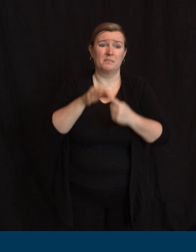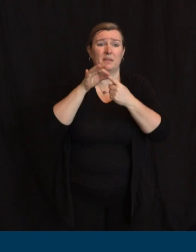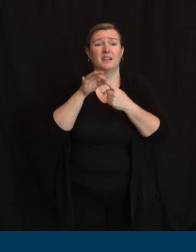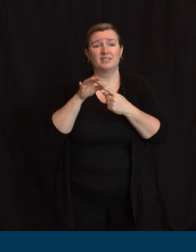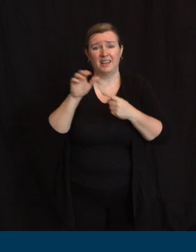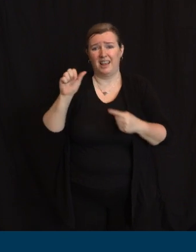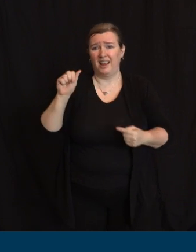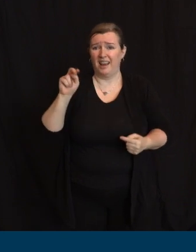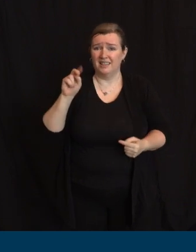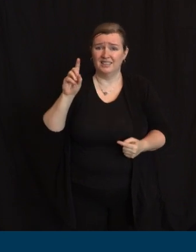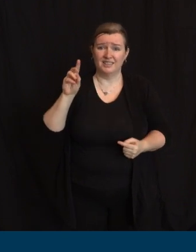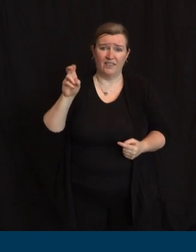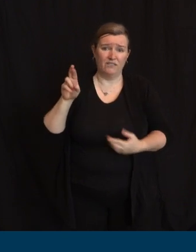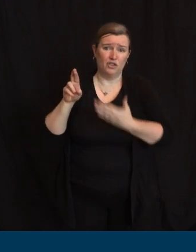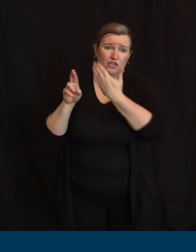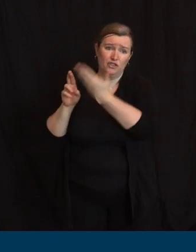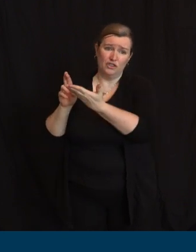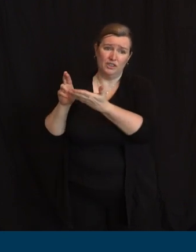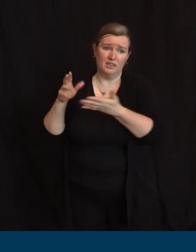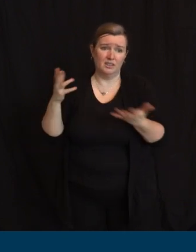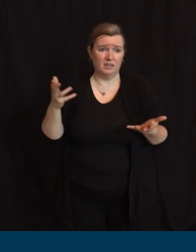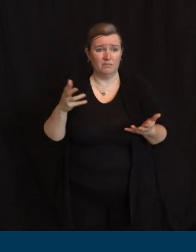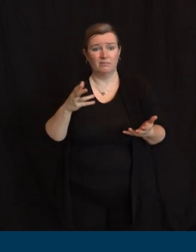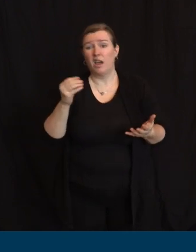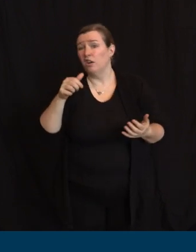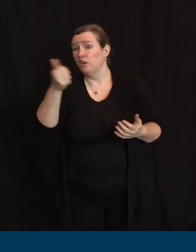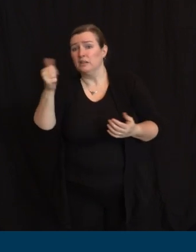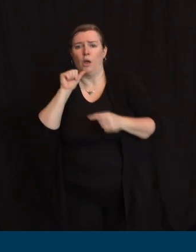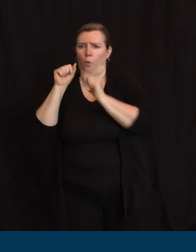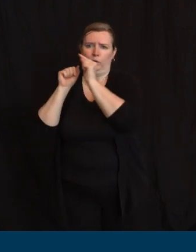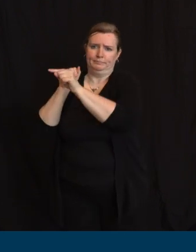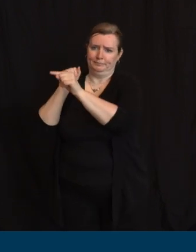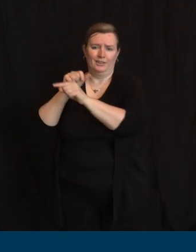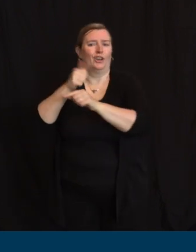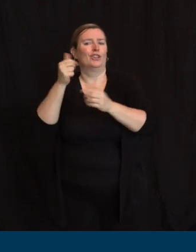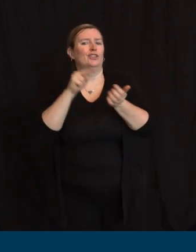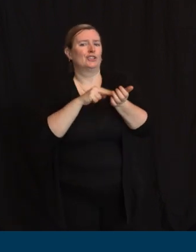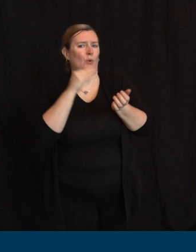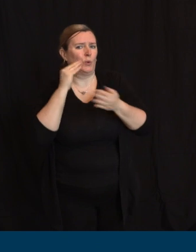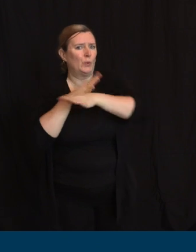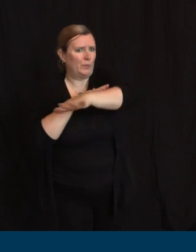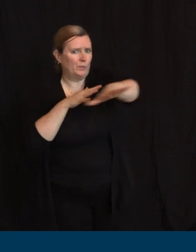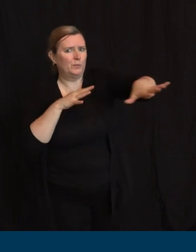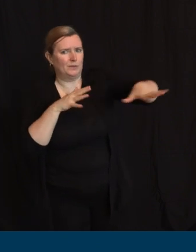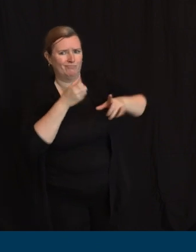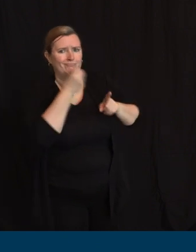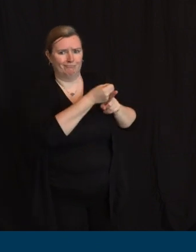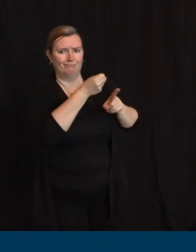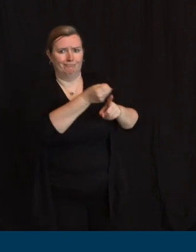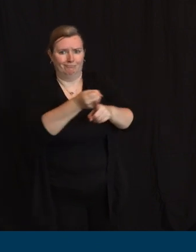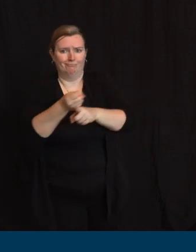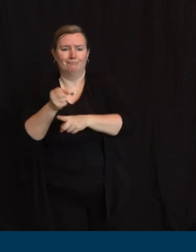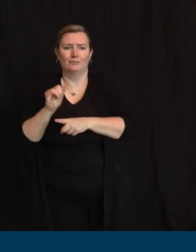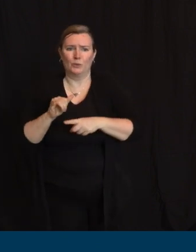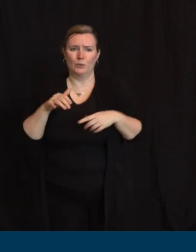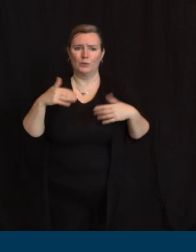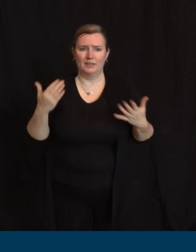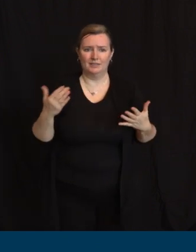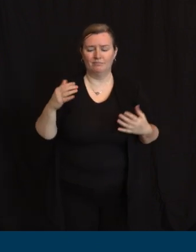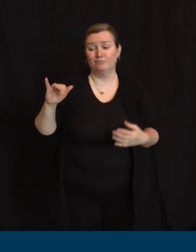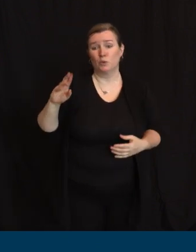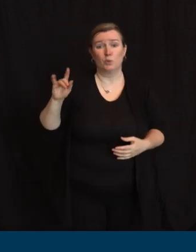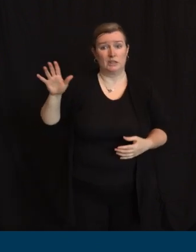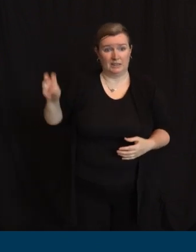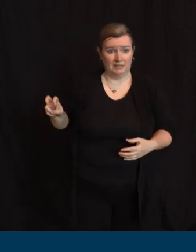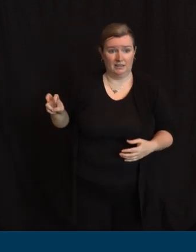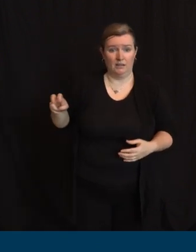well as all of our other long-term care facilities. Commissioner Persicelli, and she'll get into this I'm sure, has also